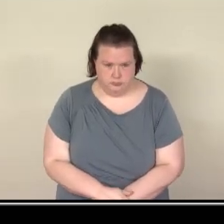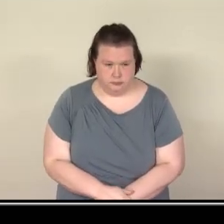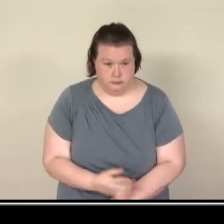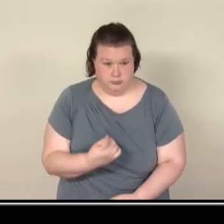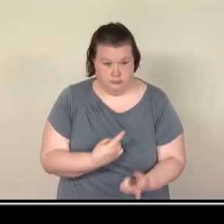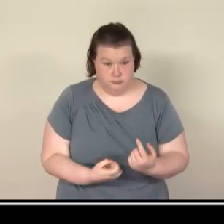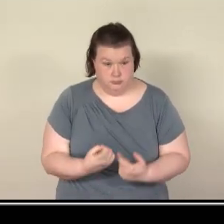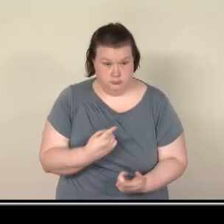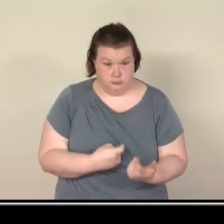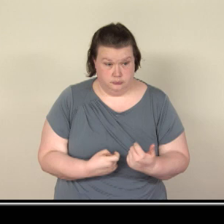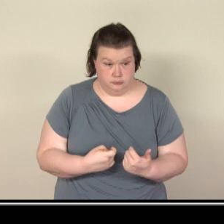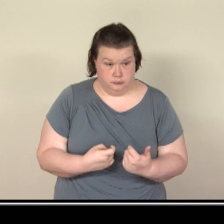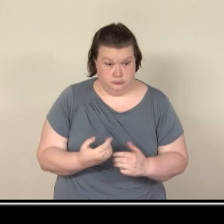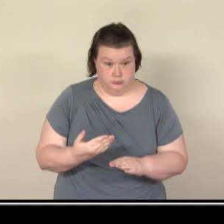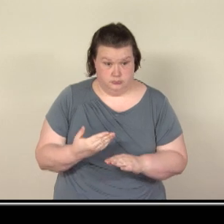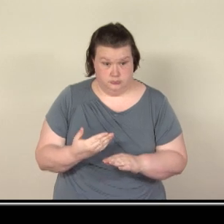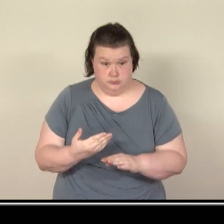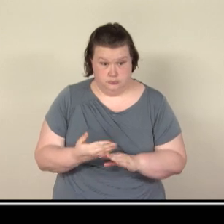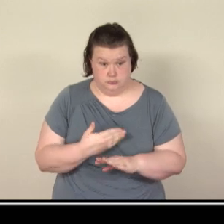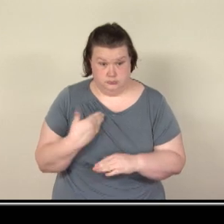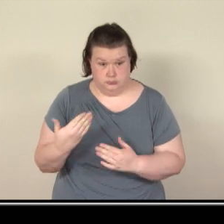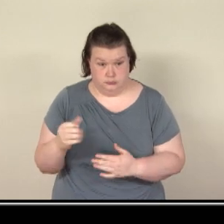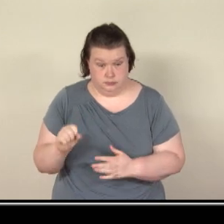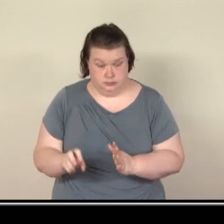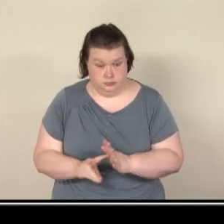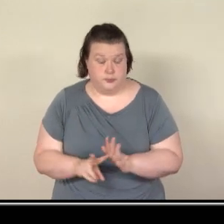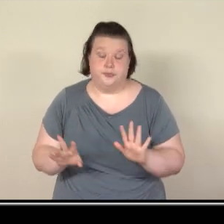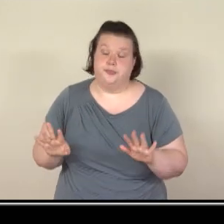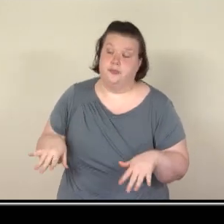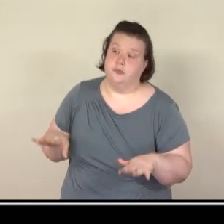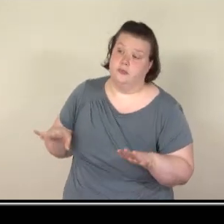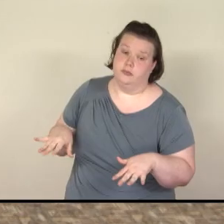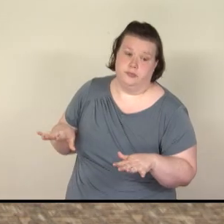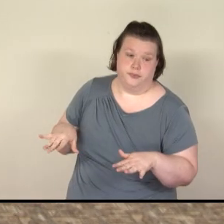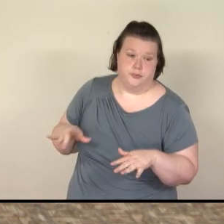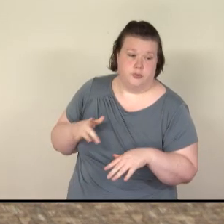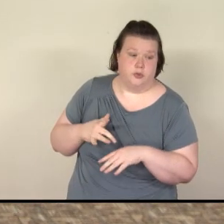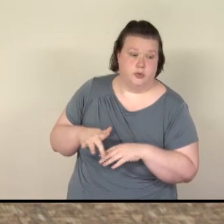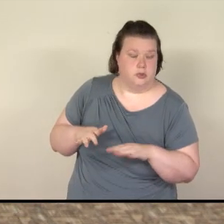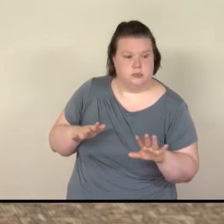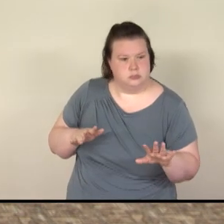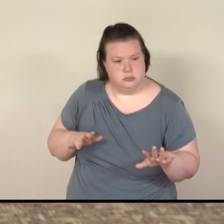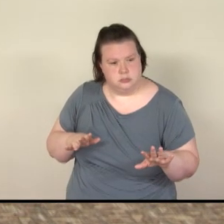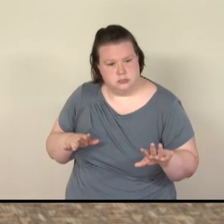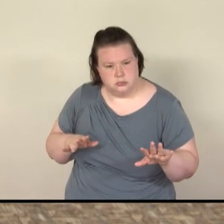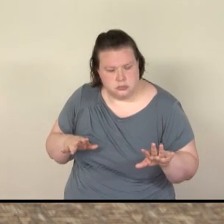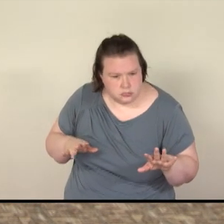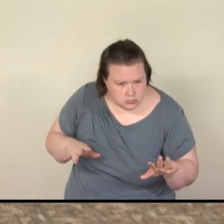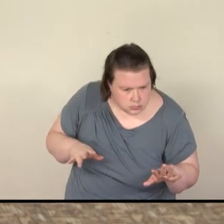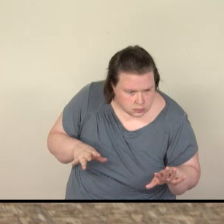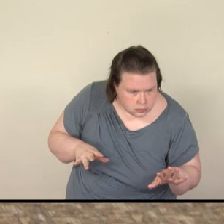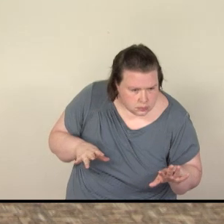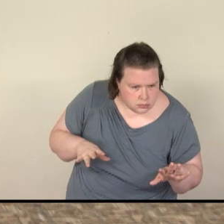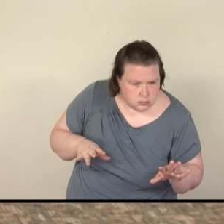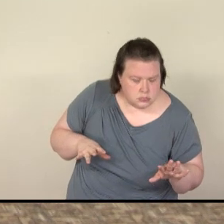Any questions on Kendrick before I jump over to South Waco? Yes, sir. Oh, no, it's just early.